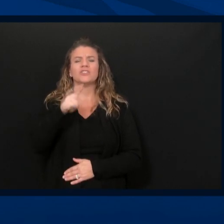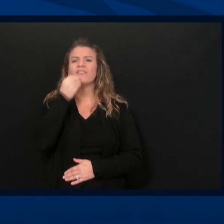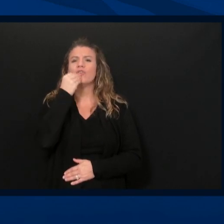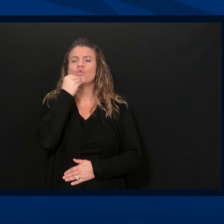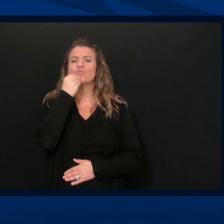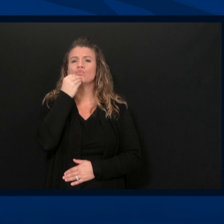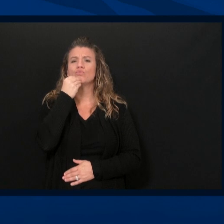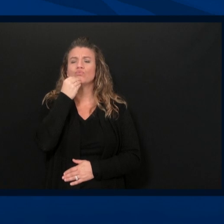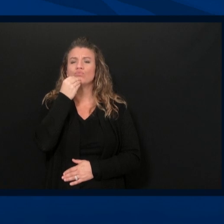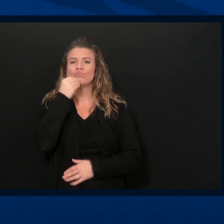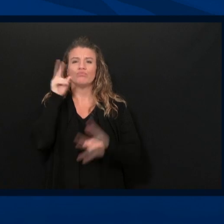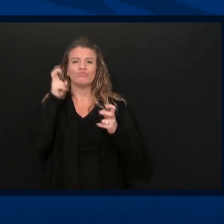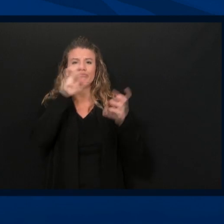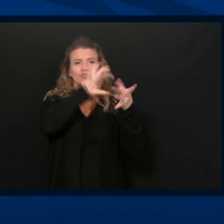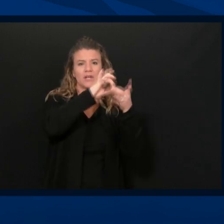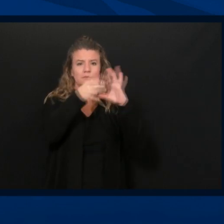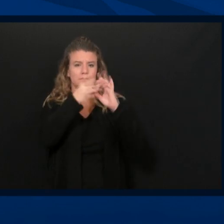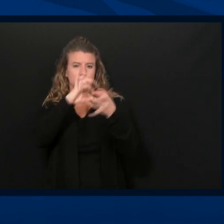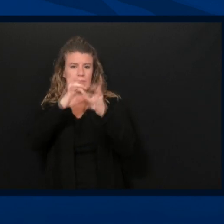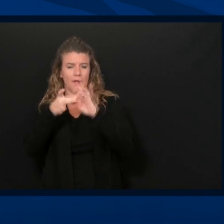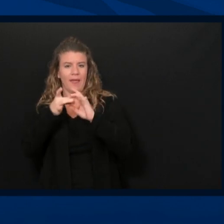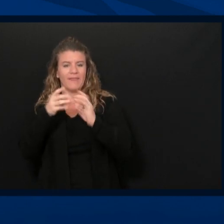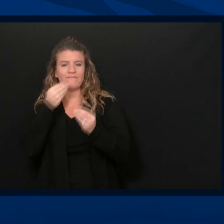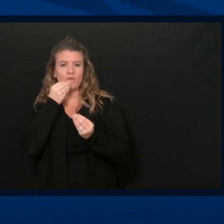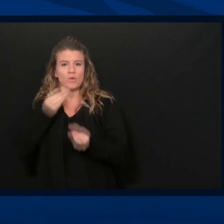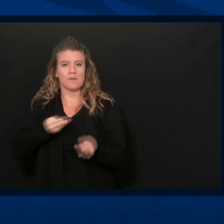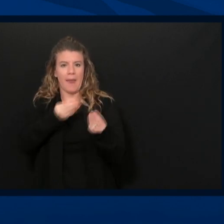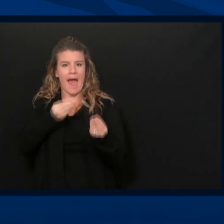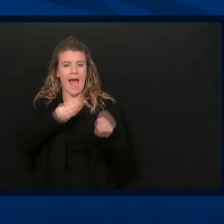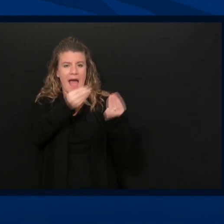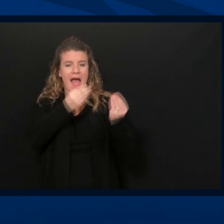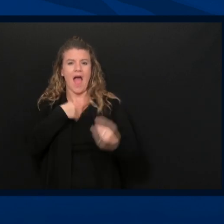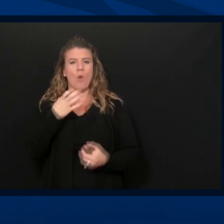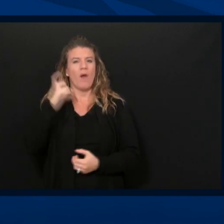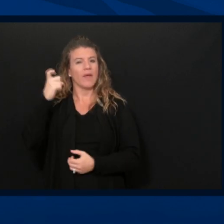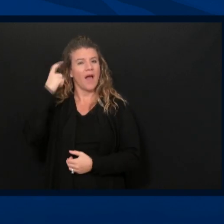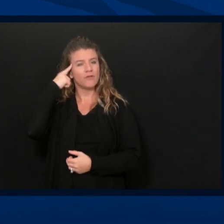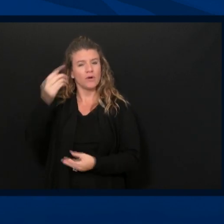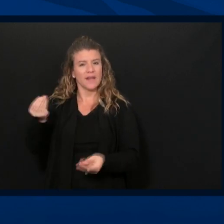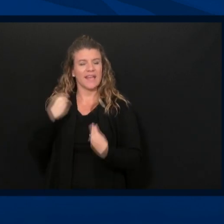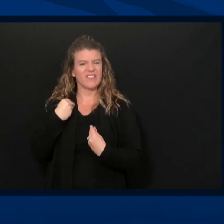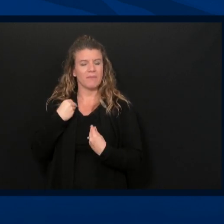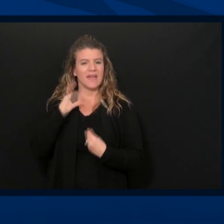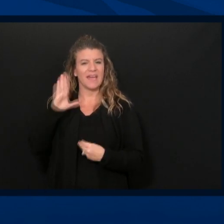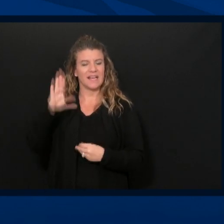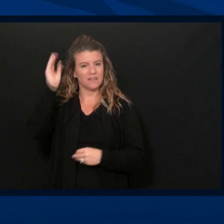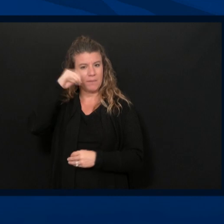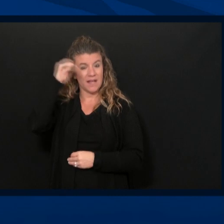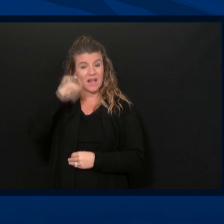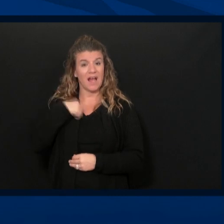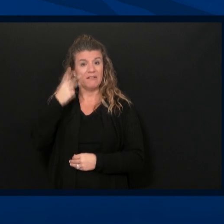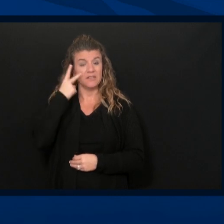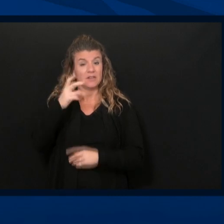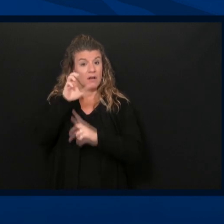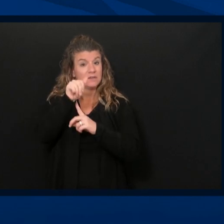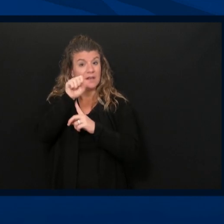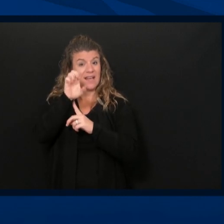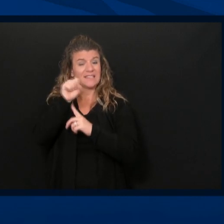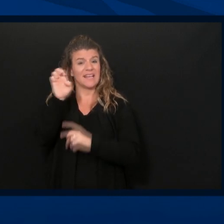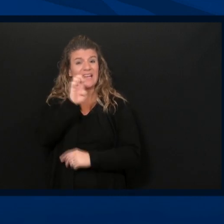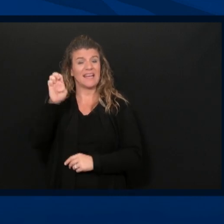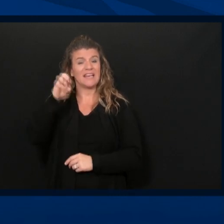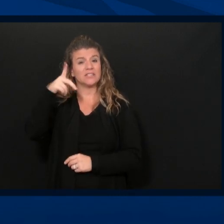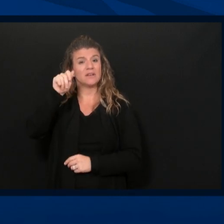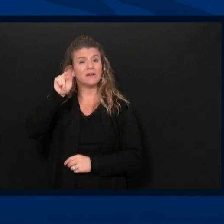to get Governor Justice to give me his thoughts on the overview of this. There were some cases reported in the Eastern Panhandle and